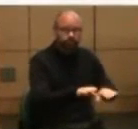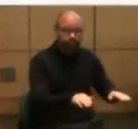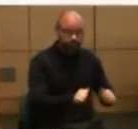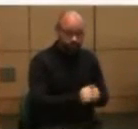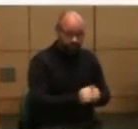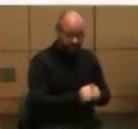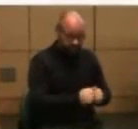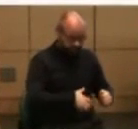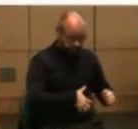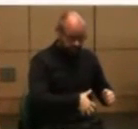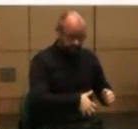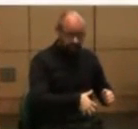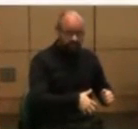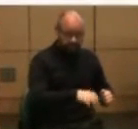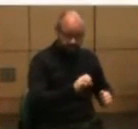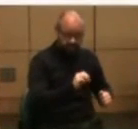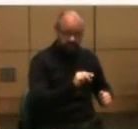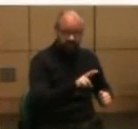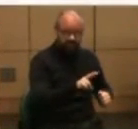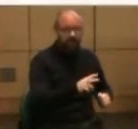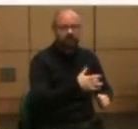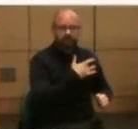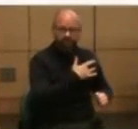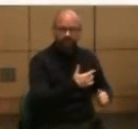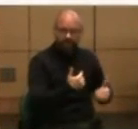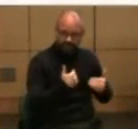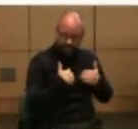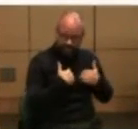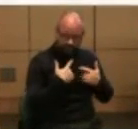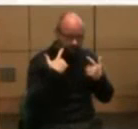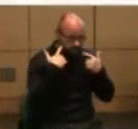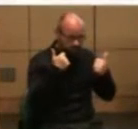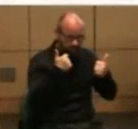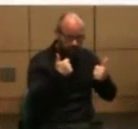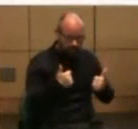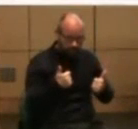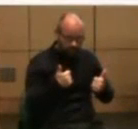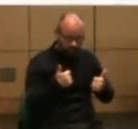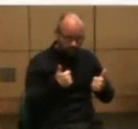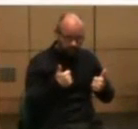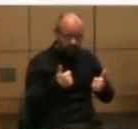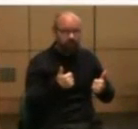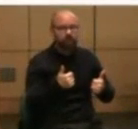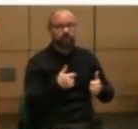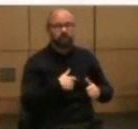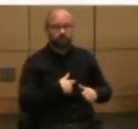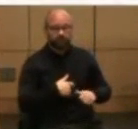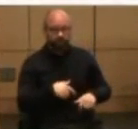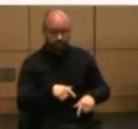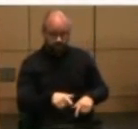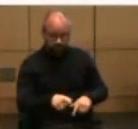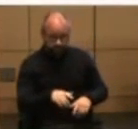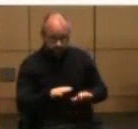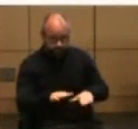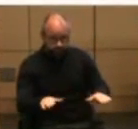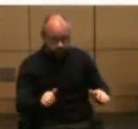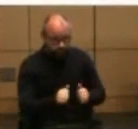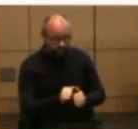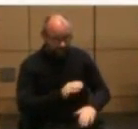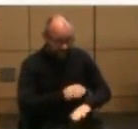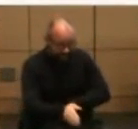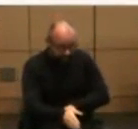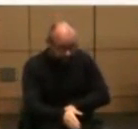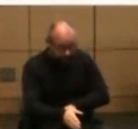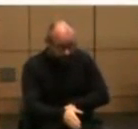to have bilateral hearing loss. Children with asymptomatic CMV infections are more likely to have unilateral hearing